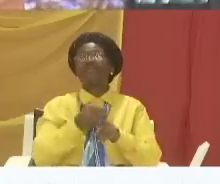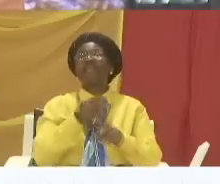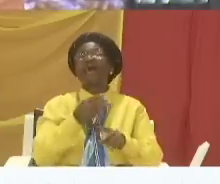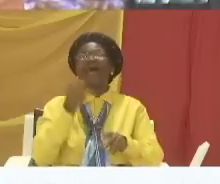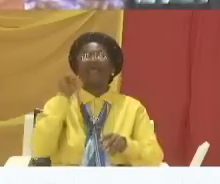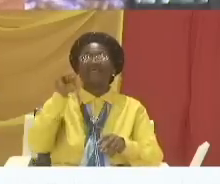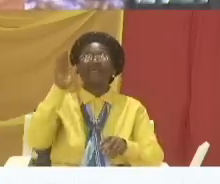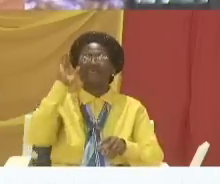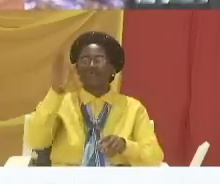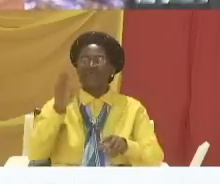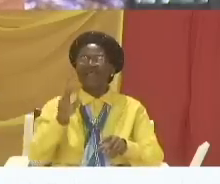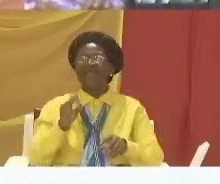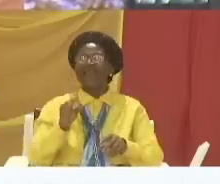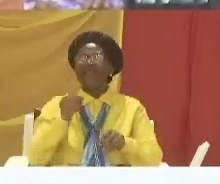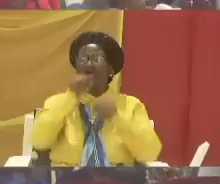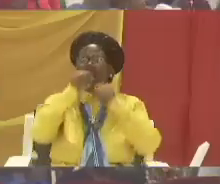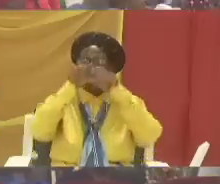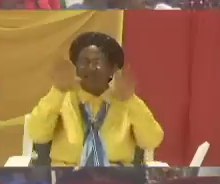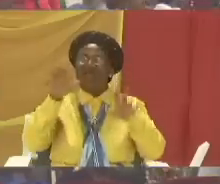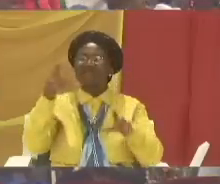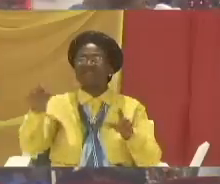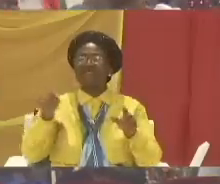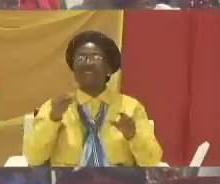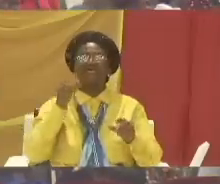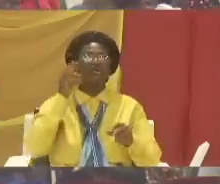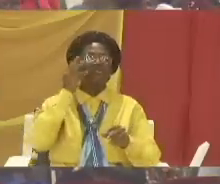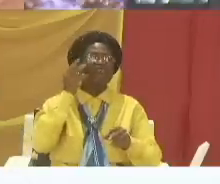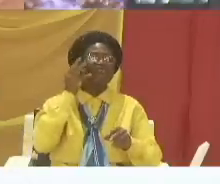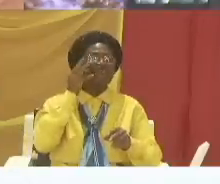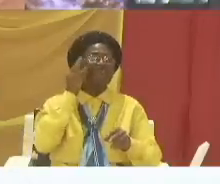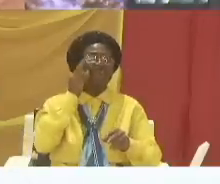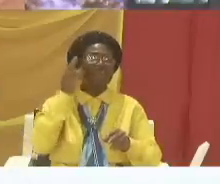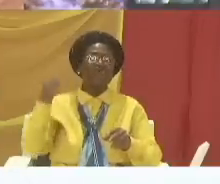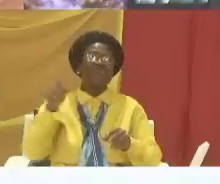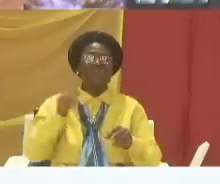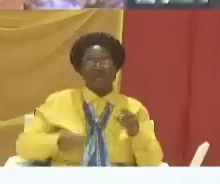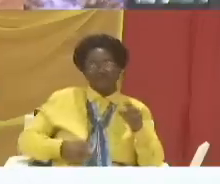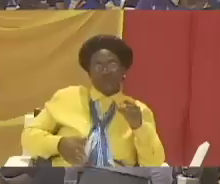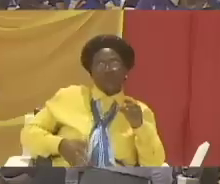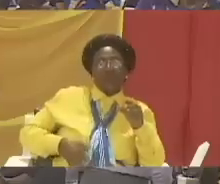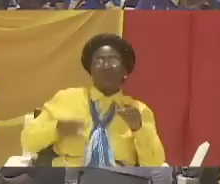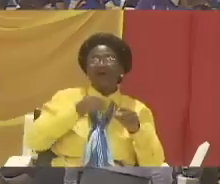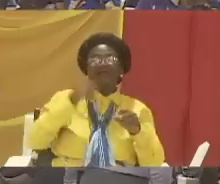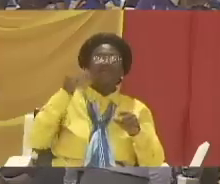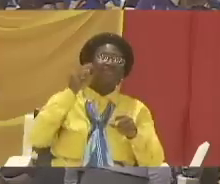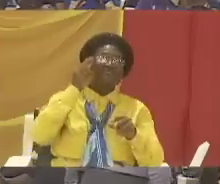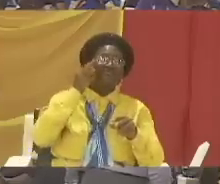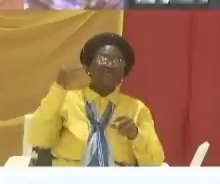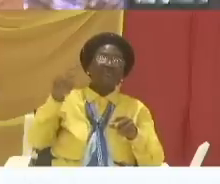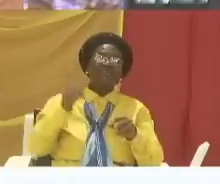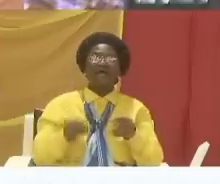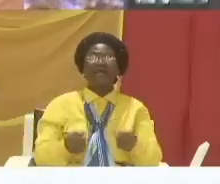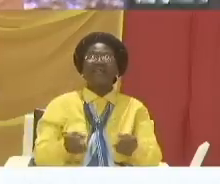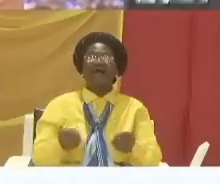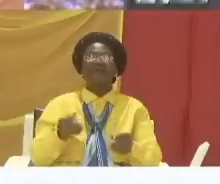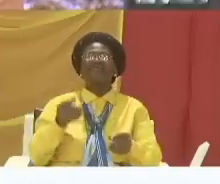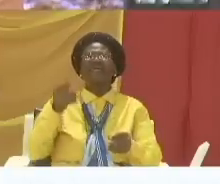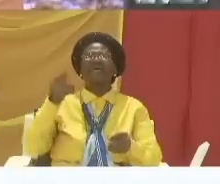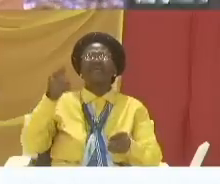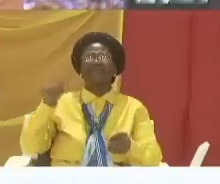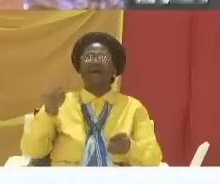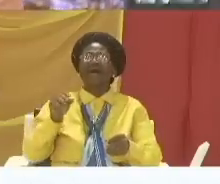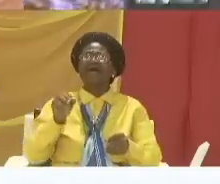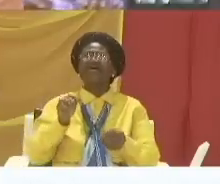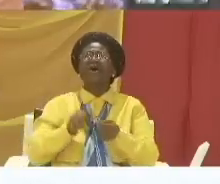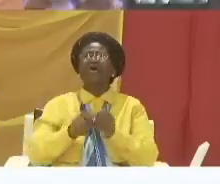also bless the fruit of thy womb and the fruit of thy land, thy corn